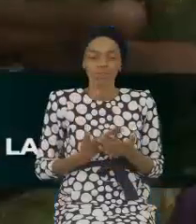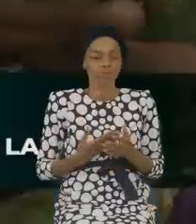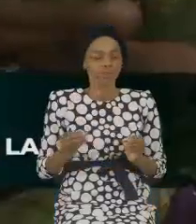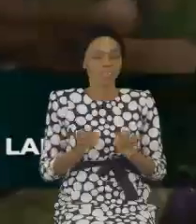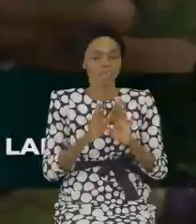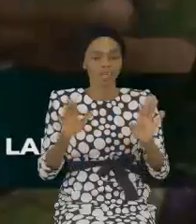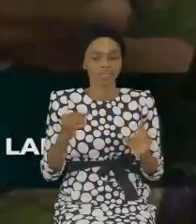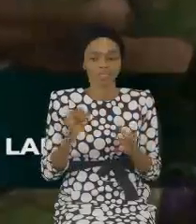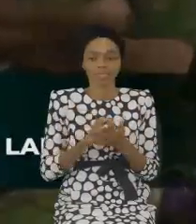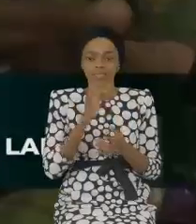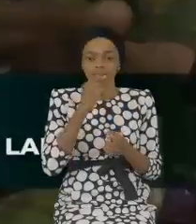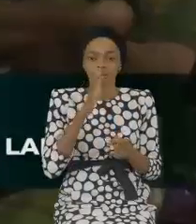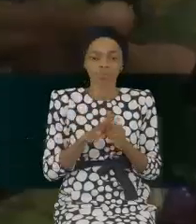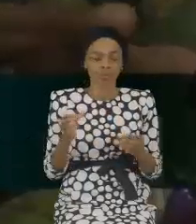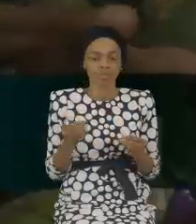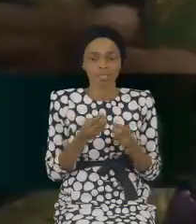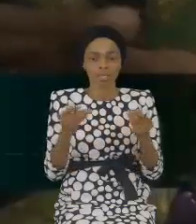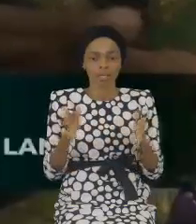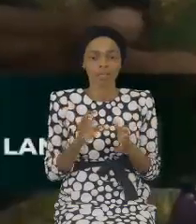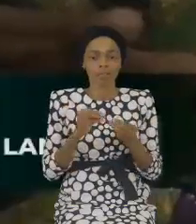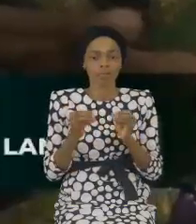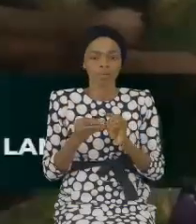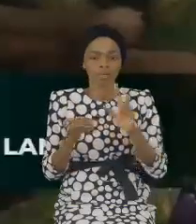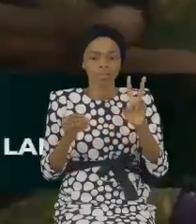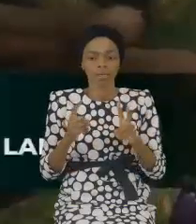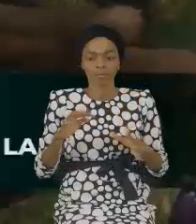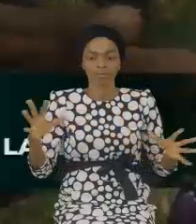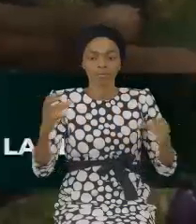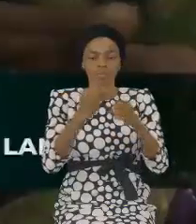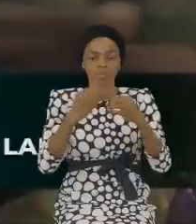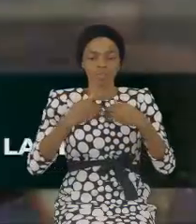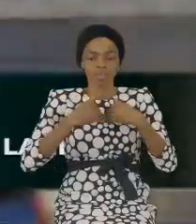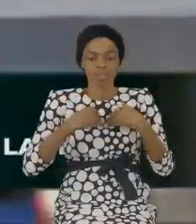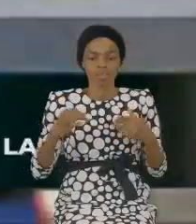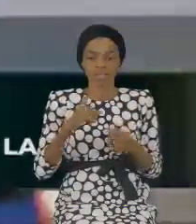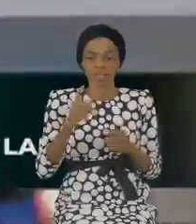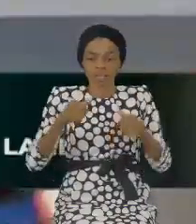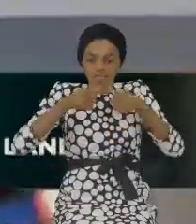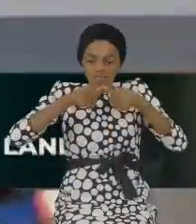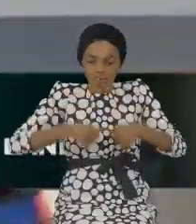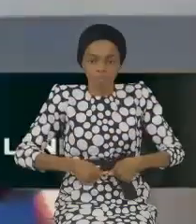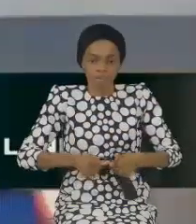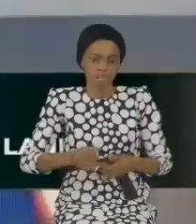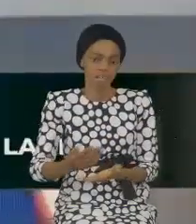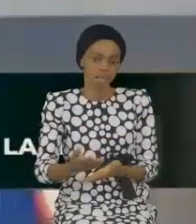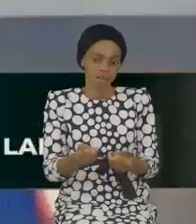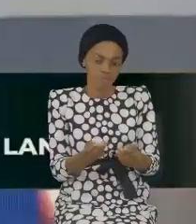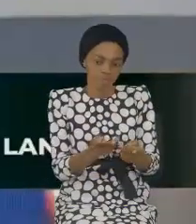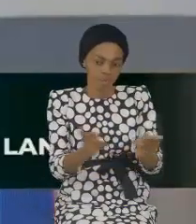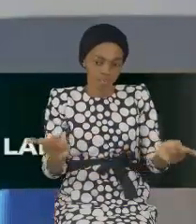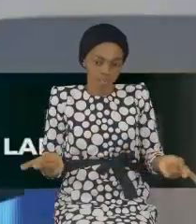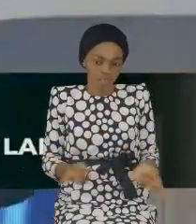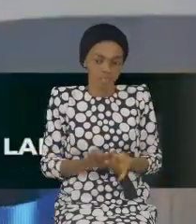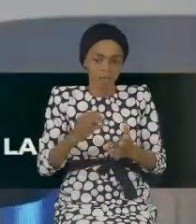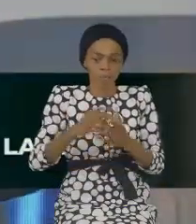Number three, possessing a permanent portion in the perfect land, that you have